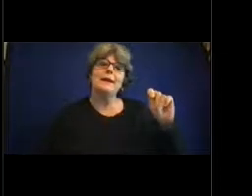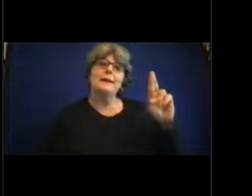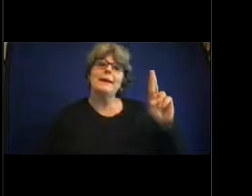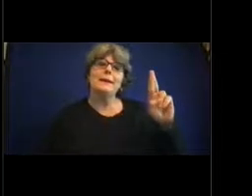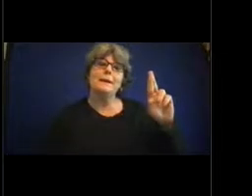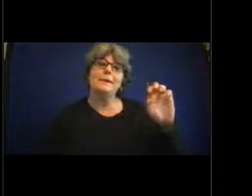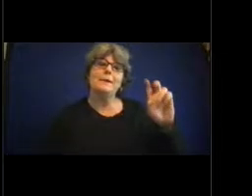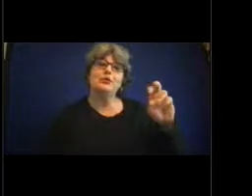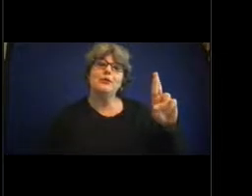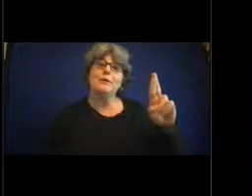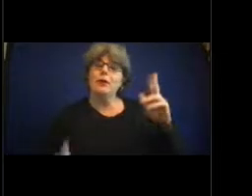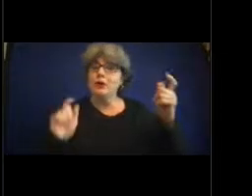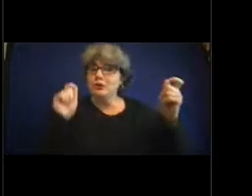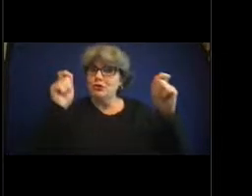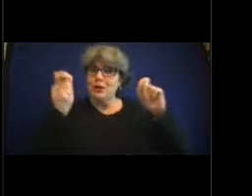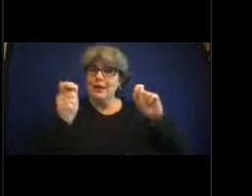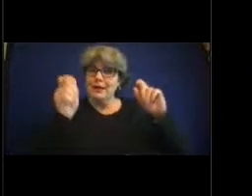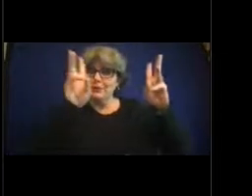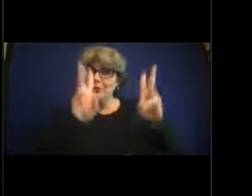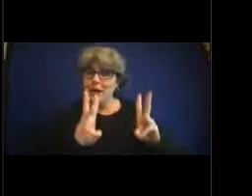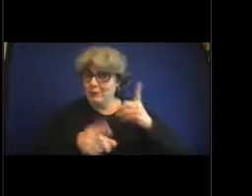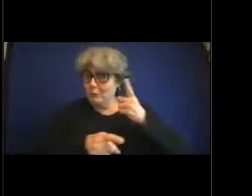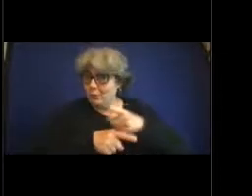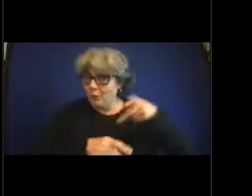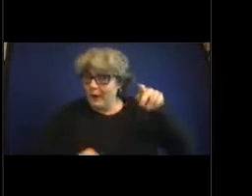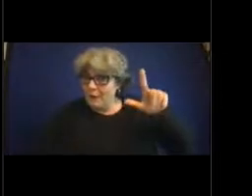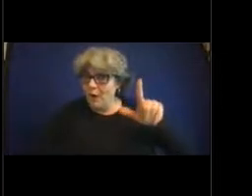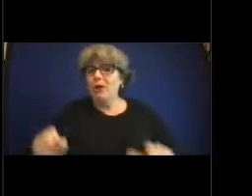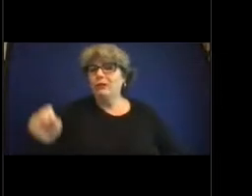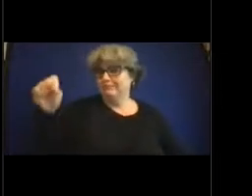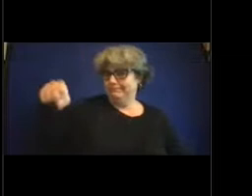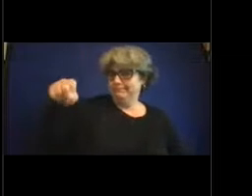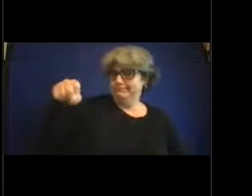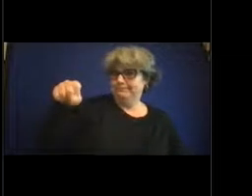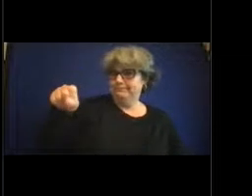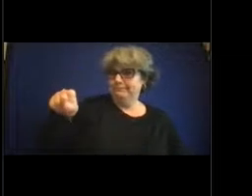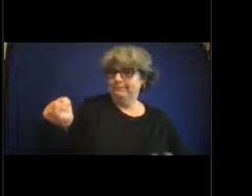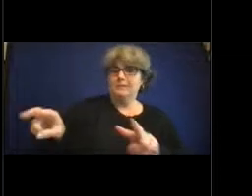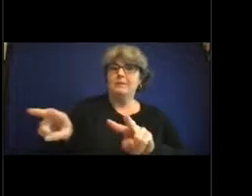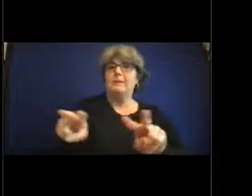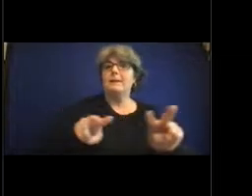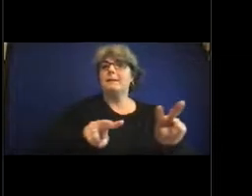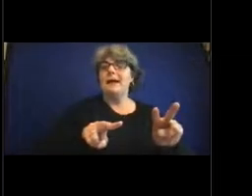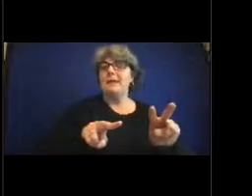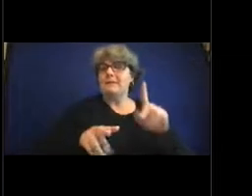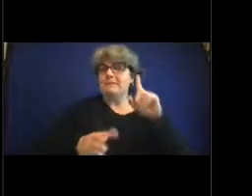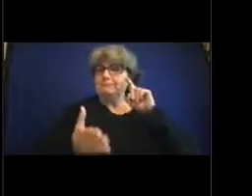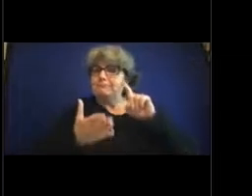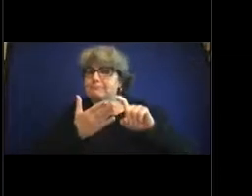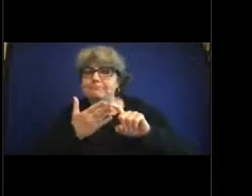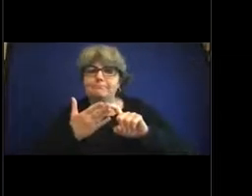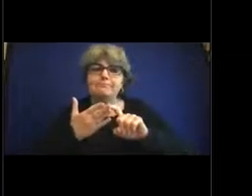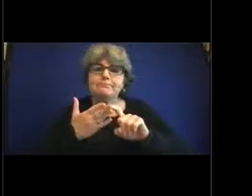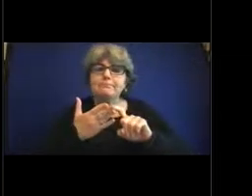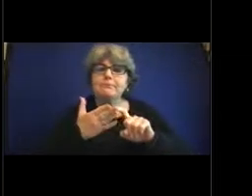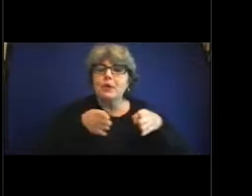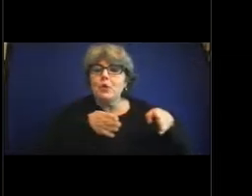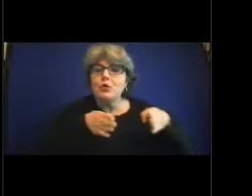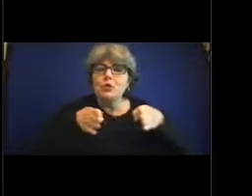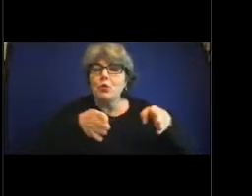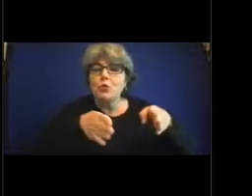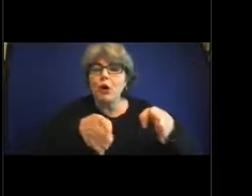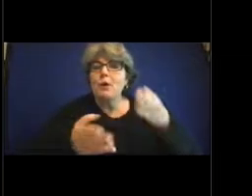some change of weather. Don't you think so, Paul? Yeah, if we're looking at it, maybe if I'm looking real closely, the road there maybe looks